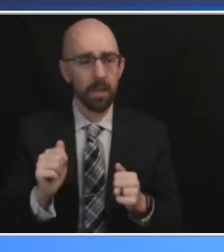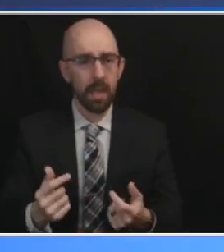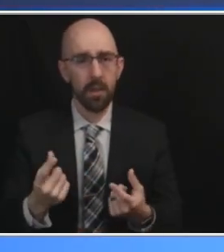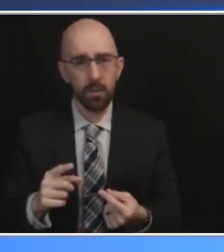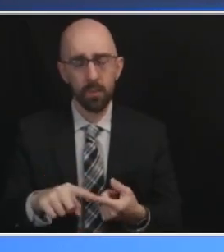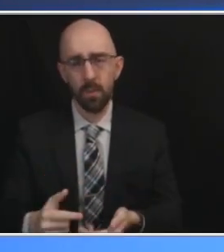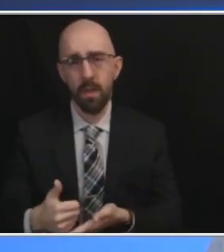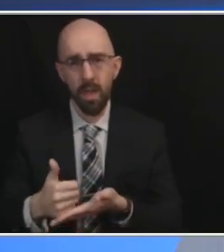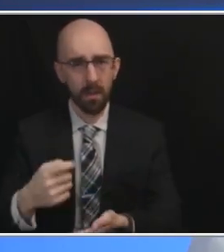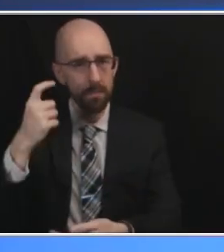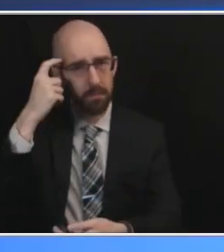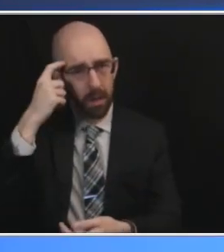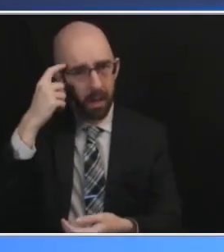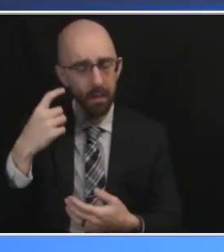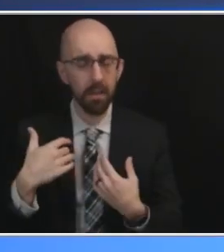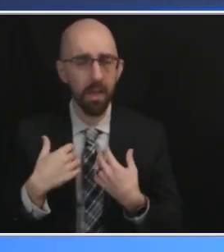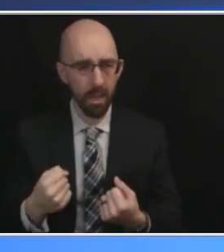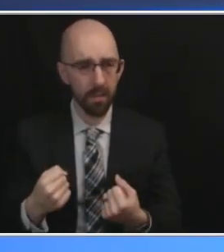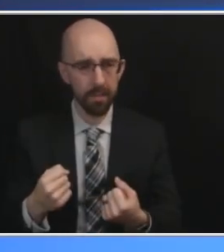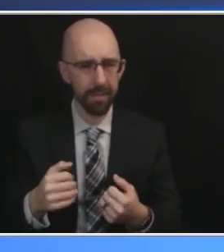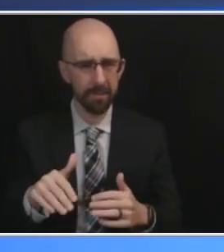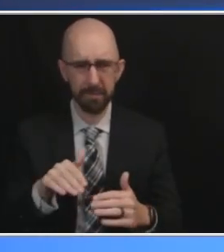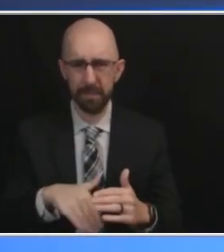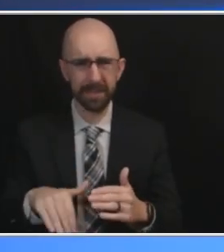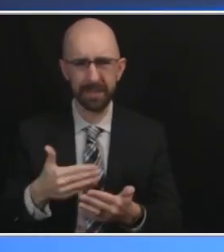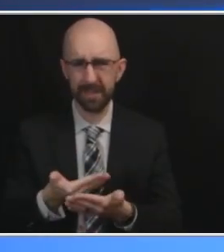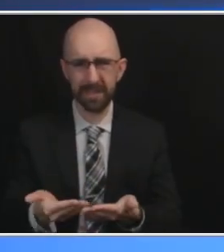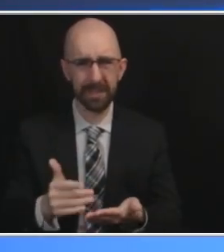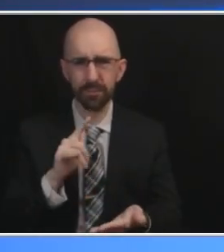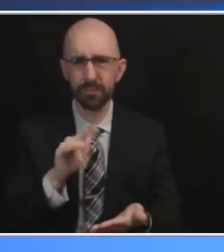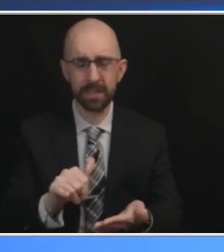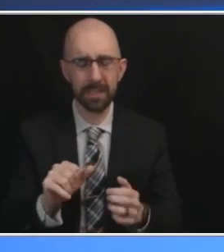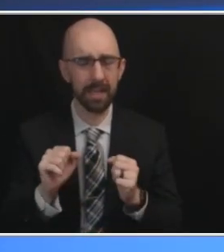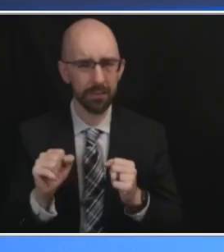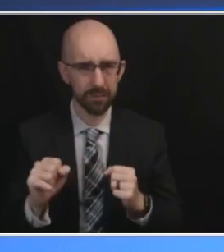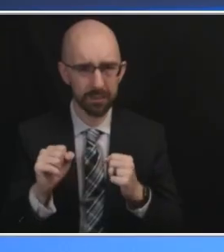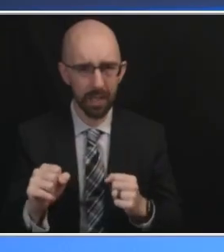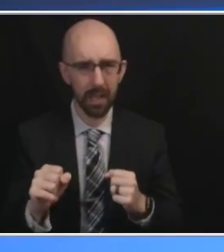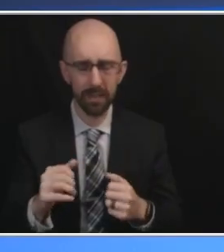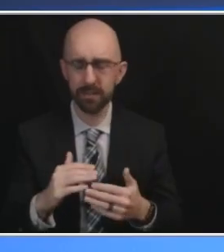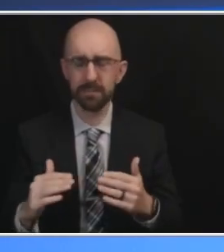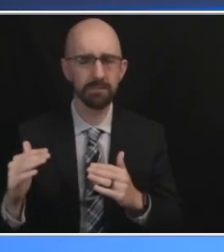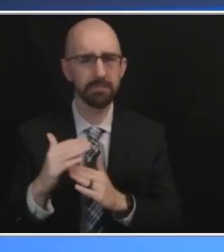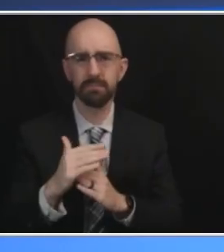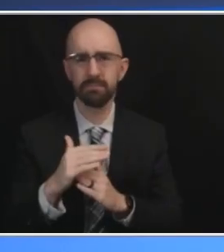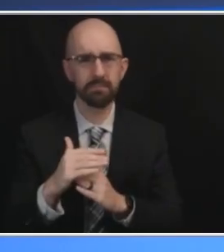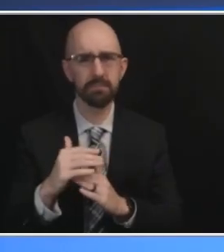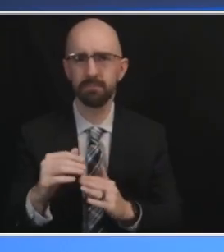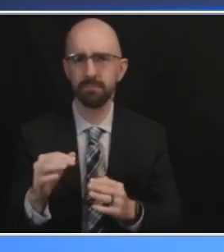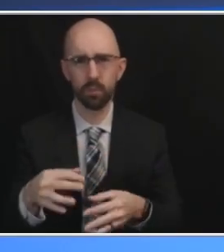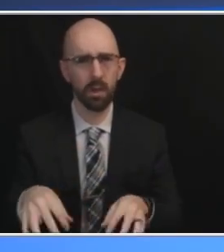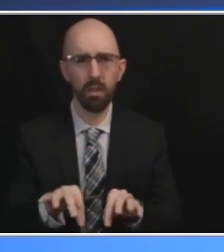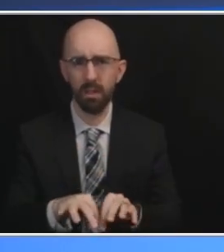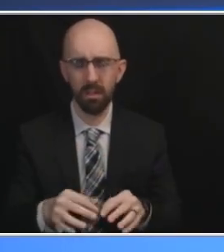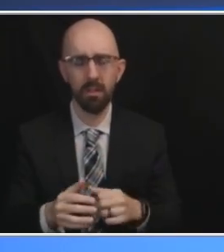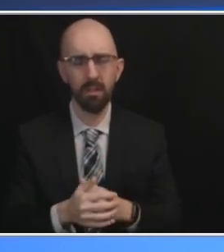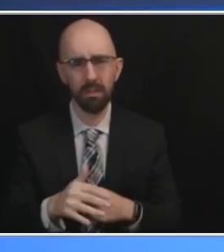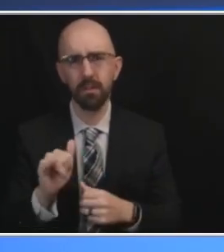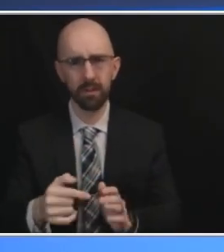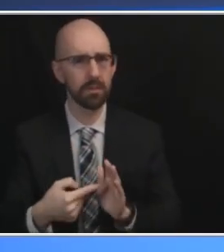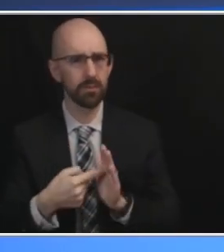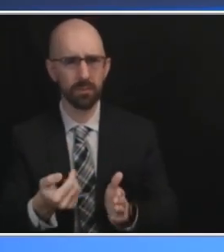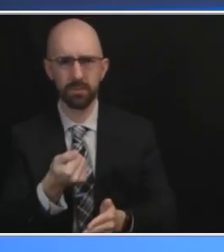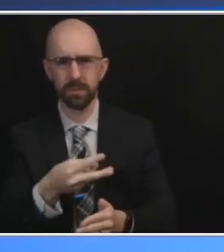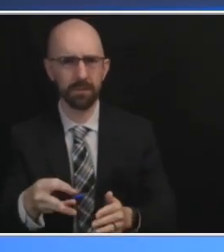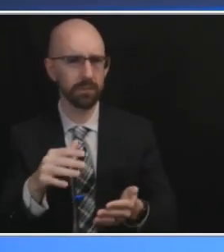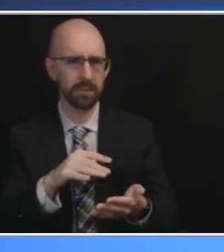brain health, and they're all basic things, really, right? Exercise is absolutely critical, and that's been shown in a number of studies. And